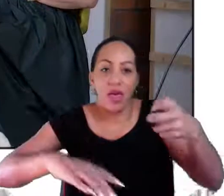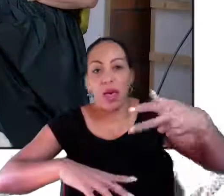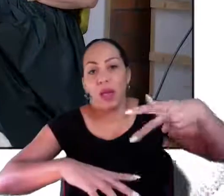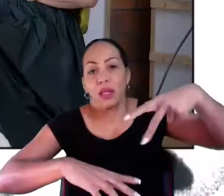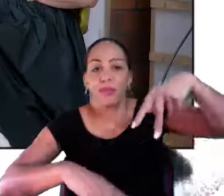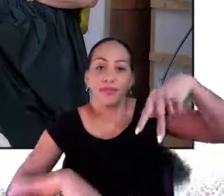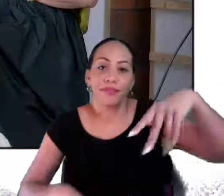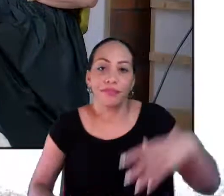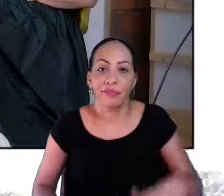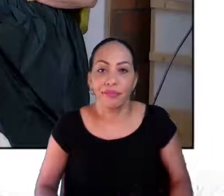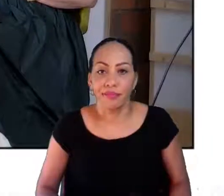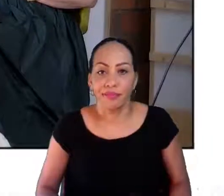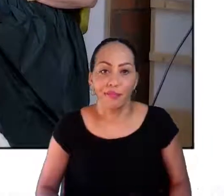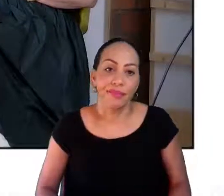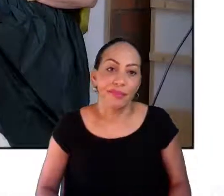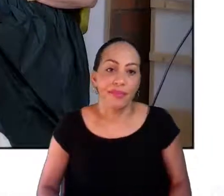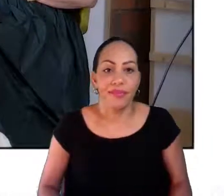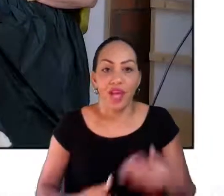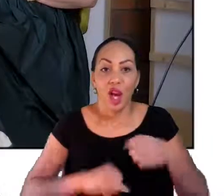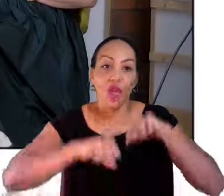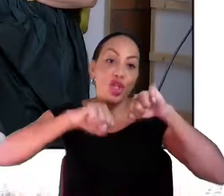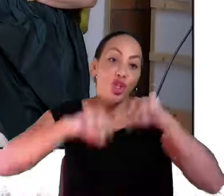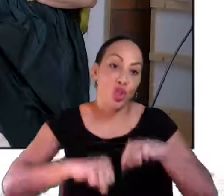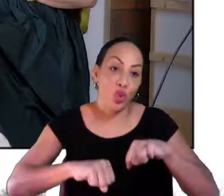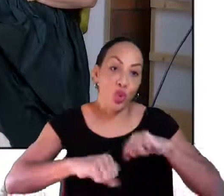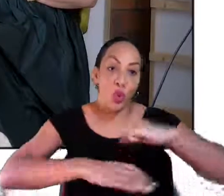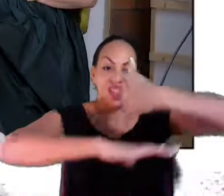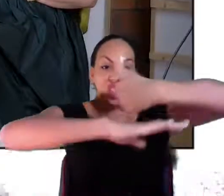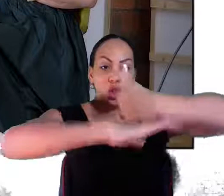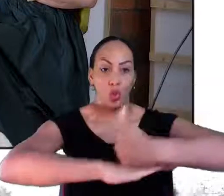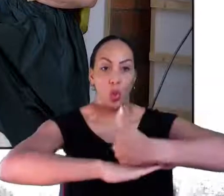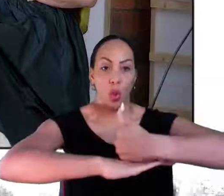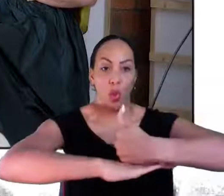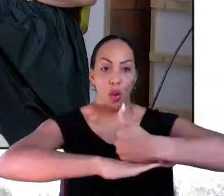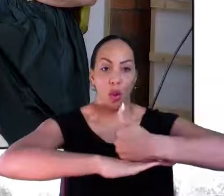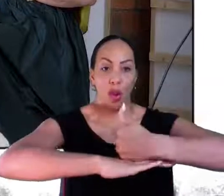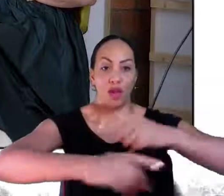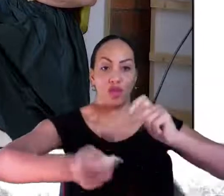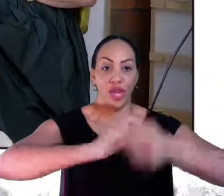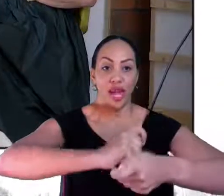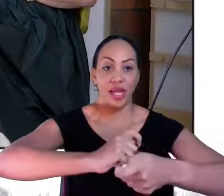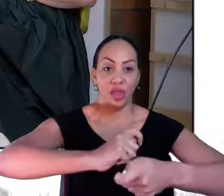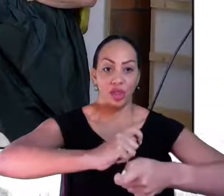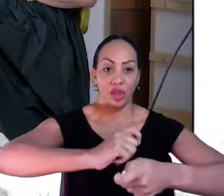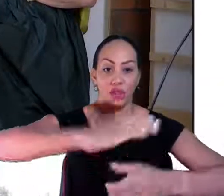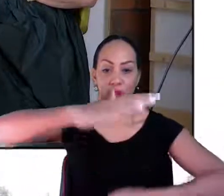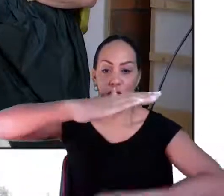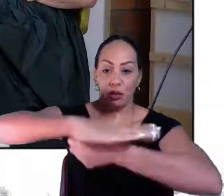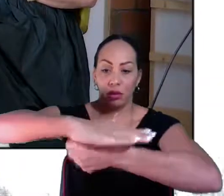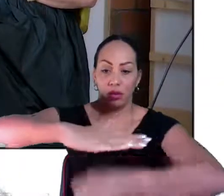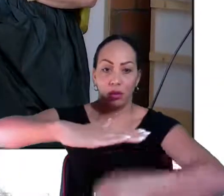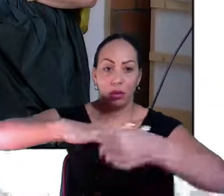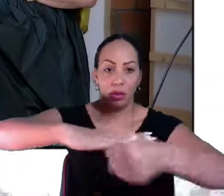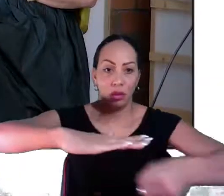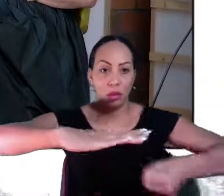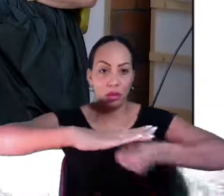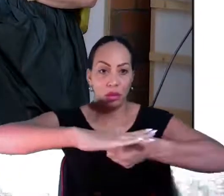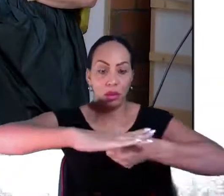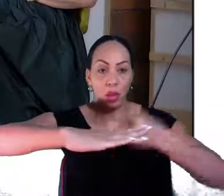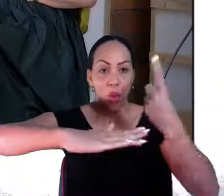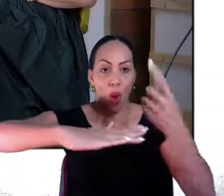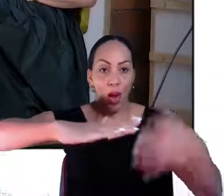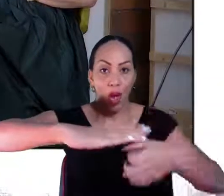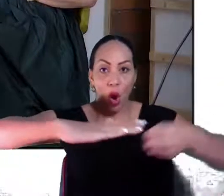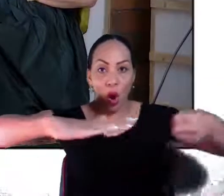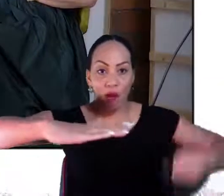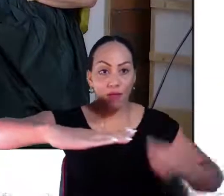of if you remove one of the legs of this stool of the change that you're trying to create, that it's going to fall over, and that if you don't have the power for this, can you have